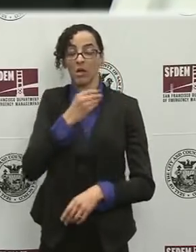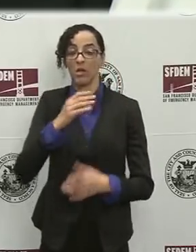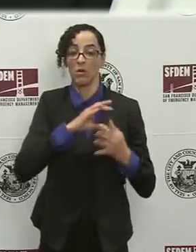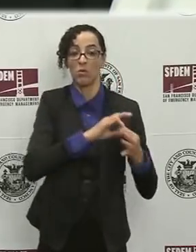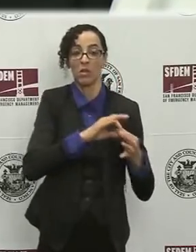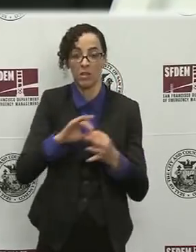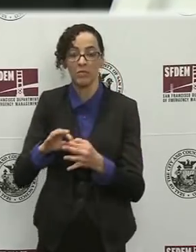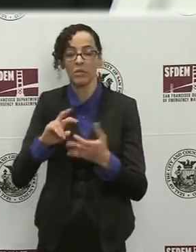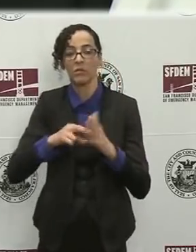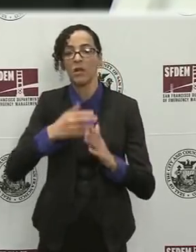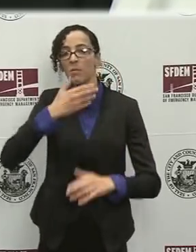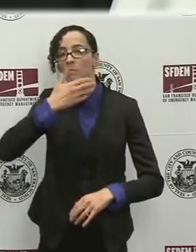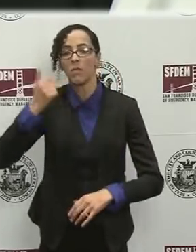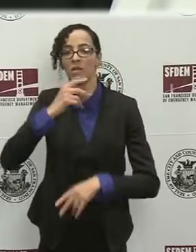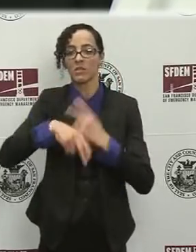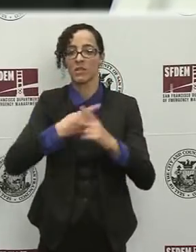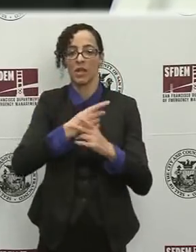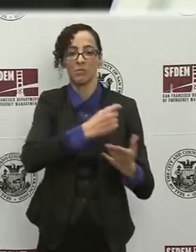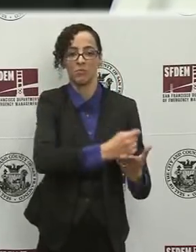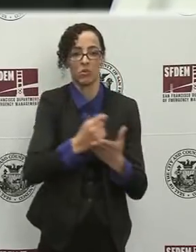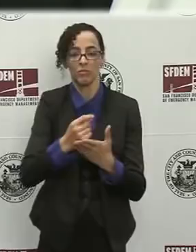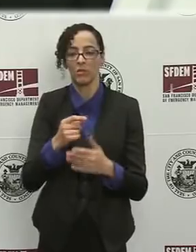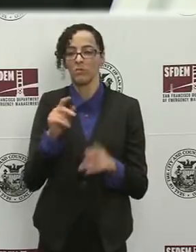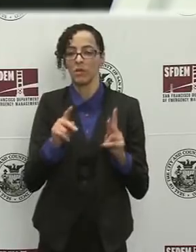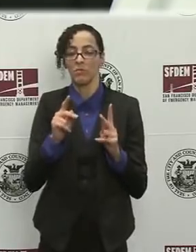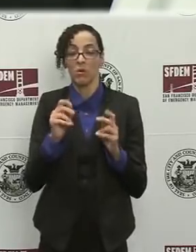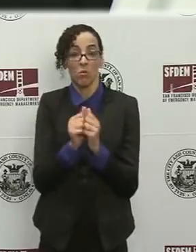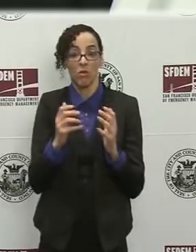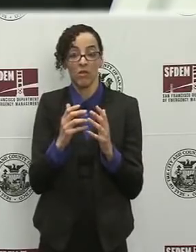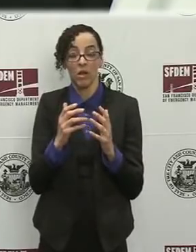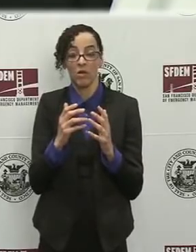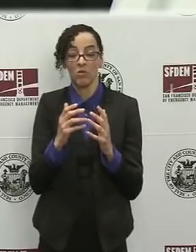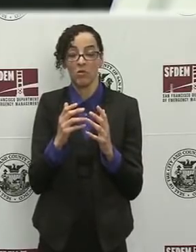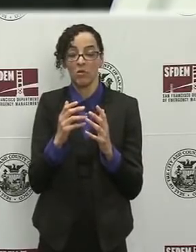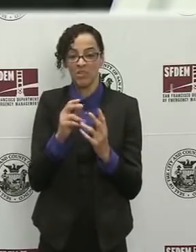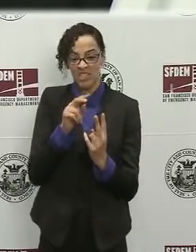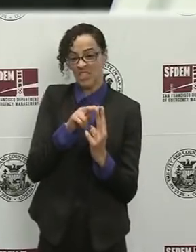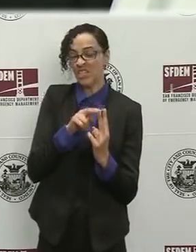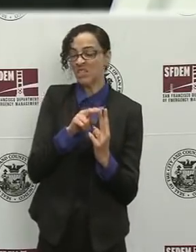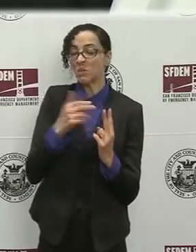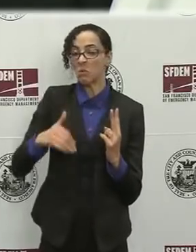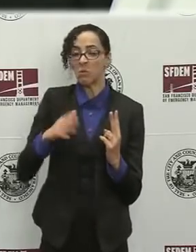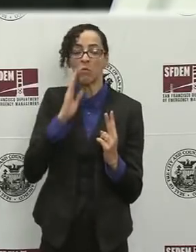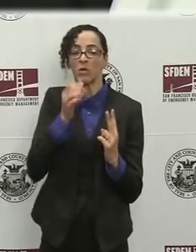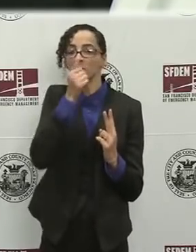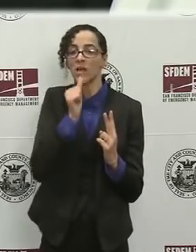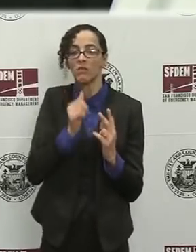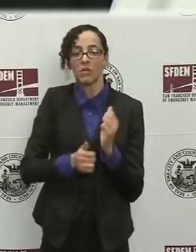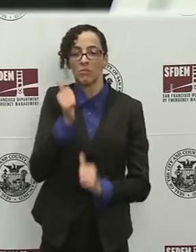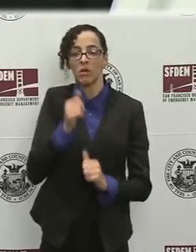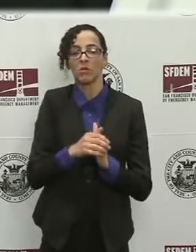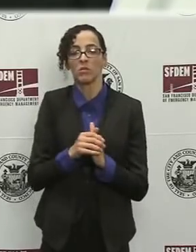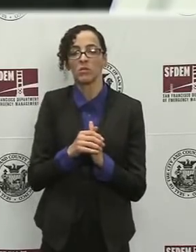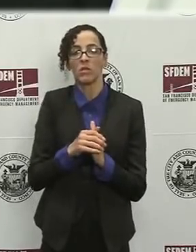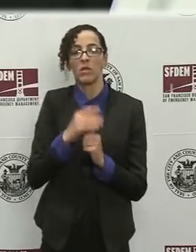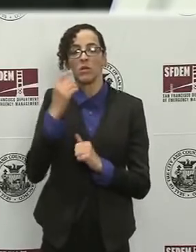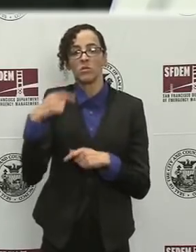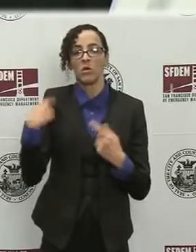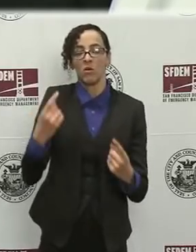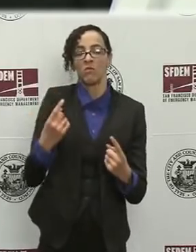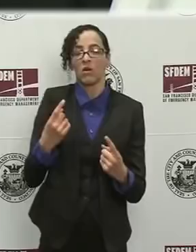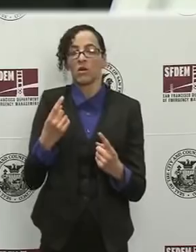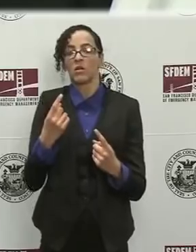these suffer the most. To date, 3 shelter guests have tested positive for